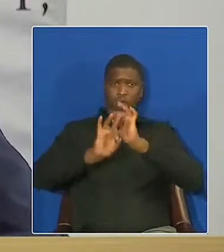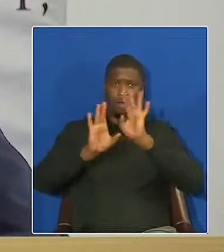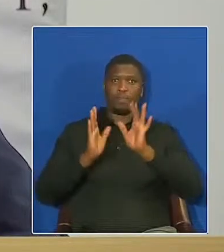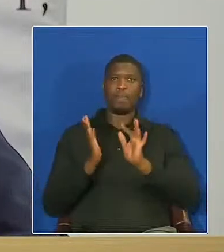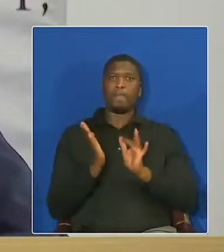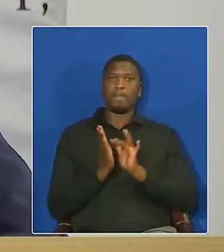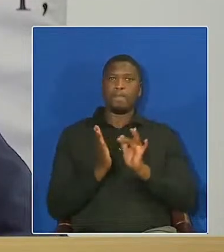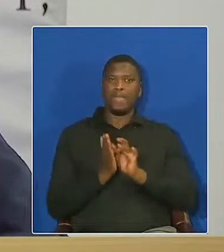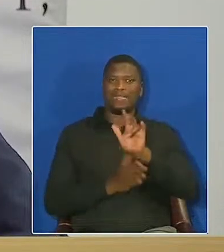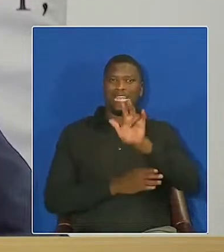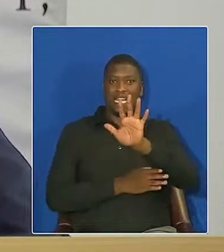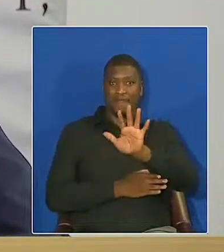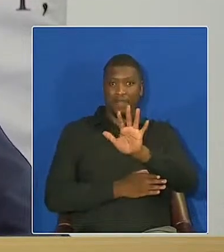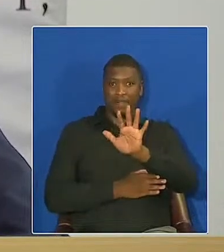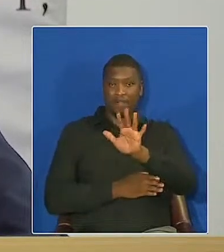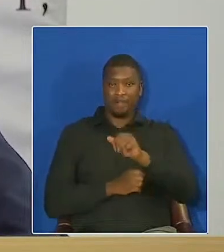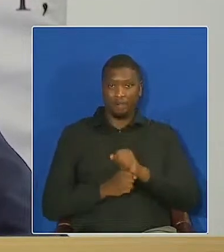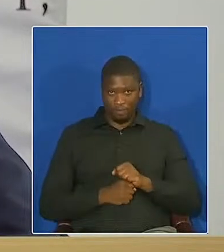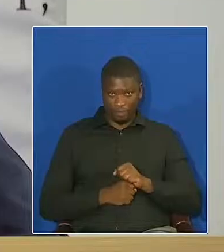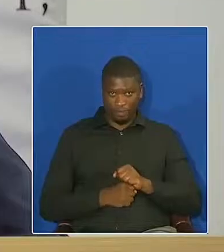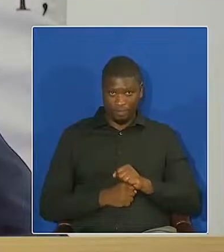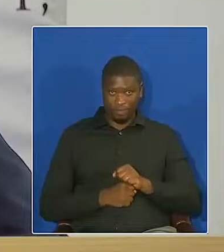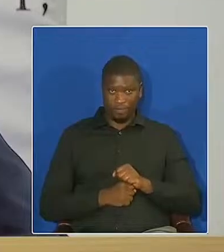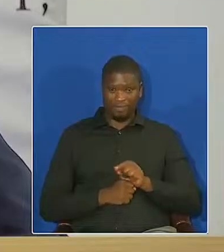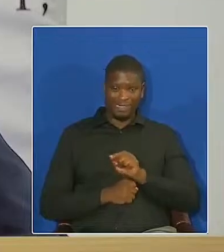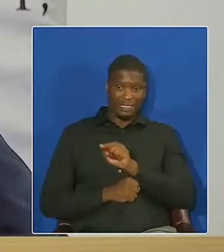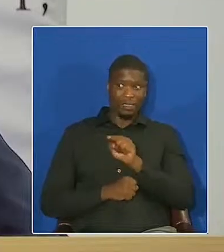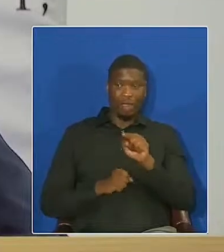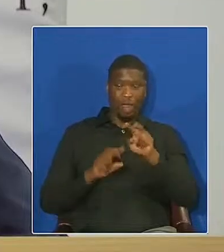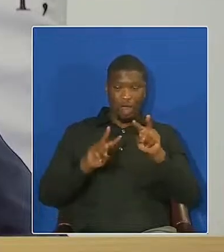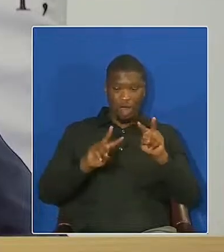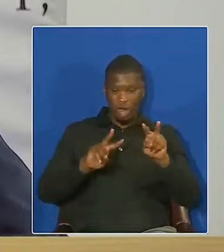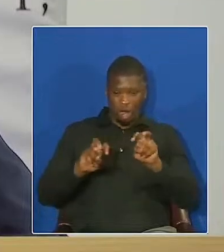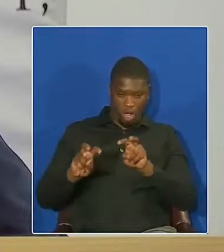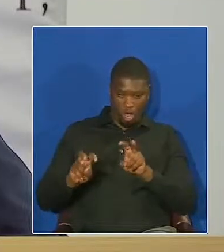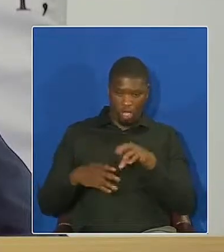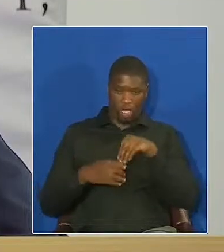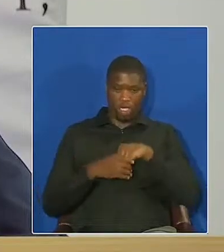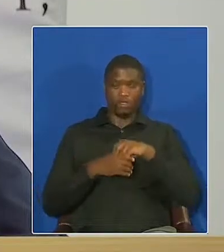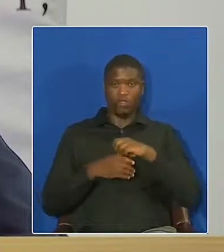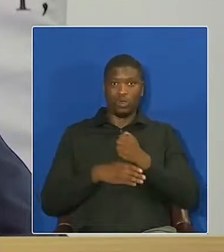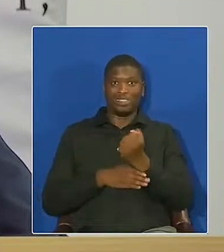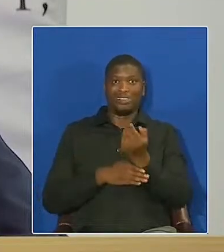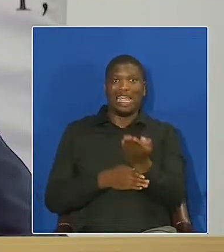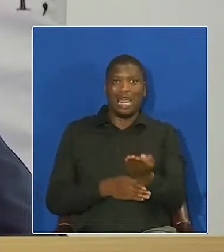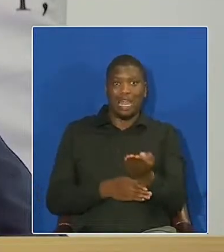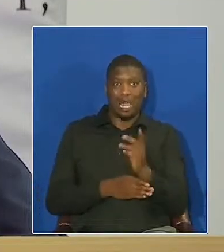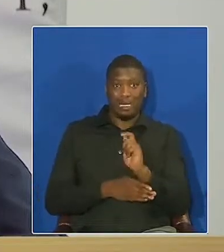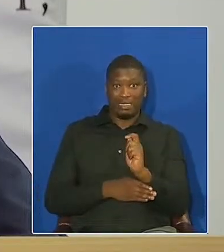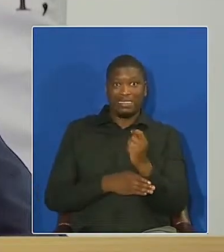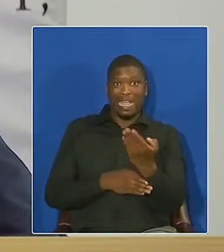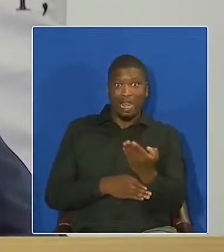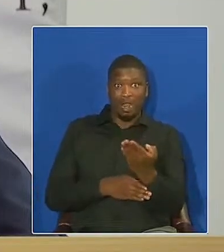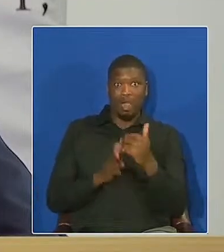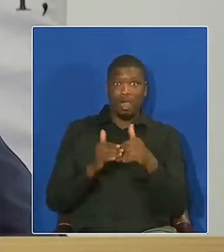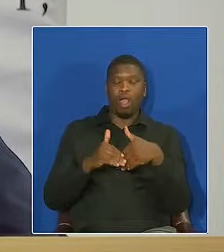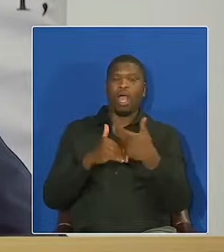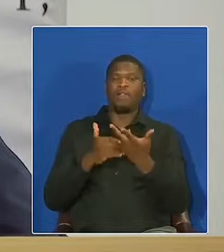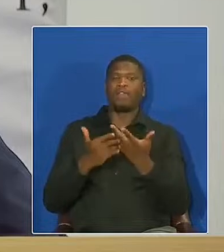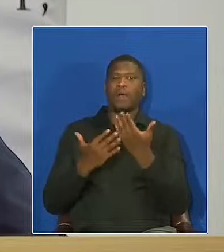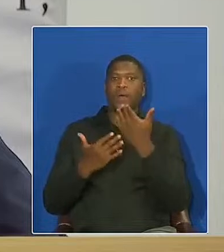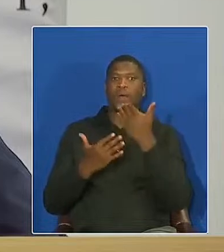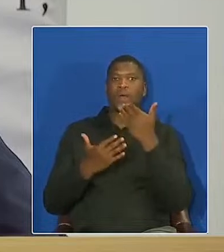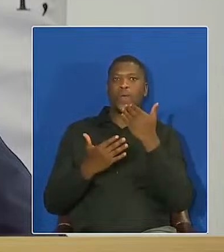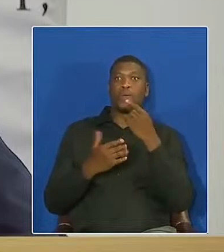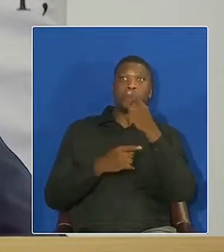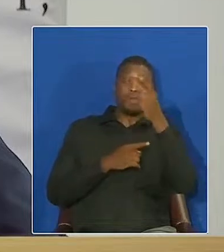page 85. Yes. The probe into the tender followed a request by the Police